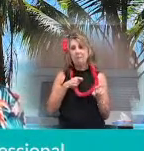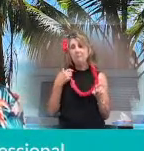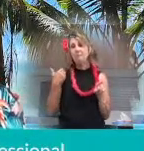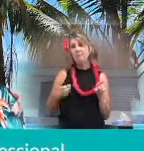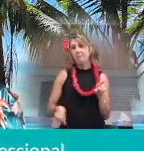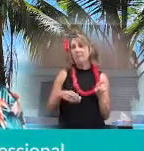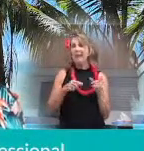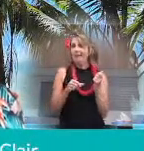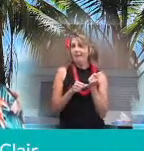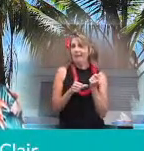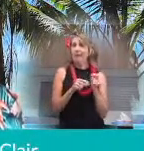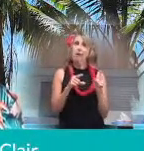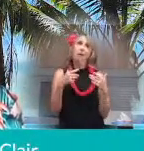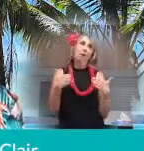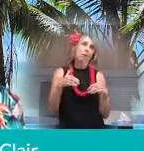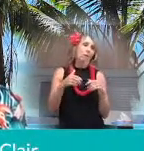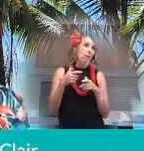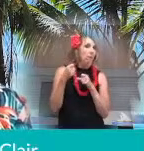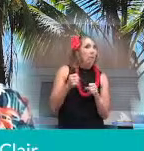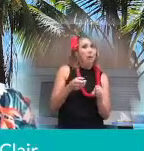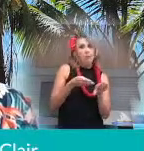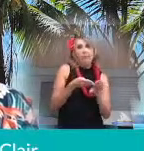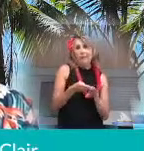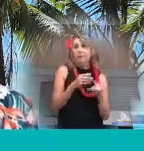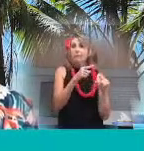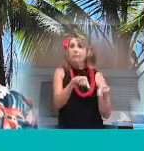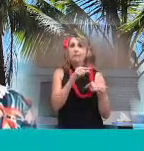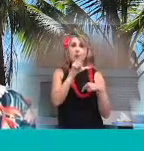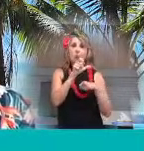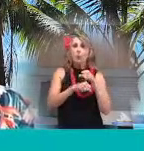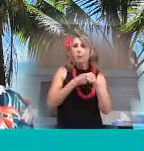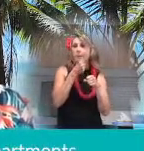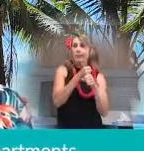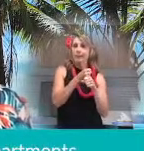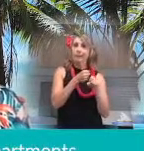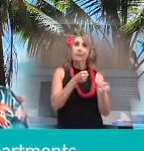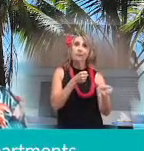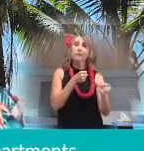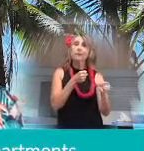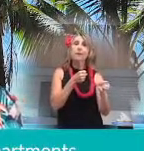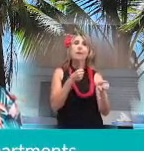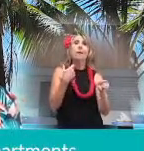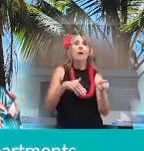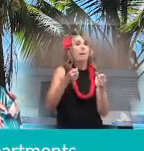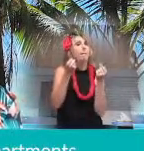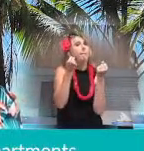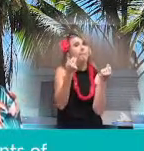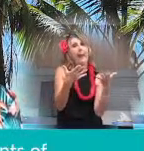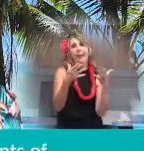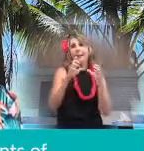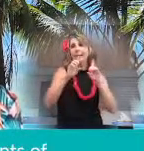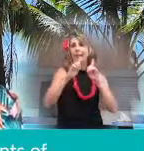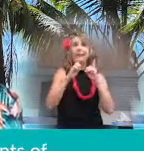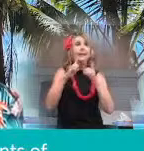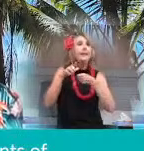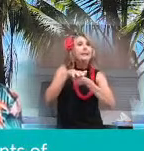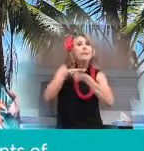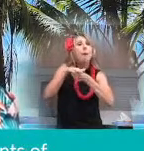consummate professional. In her 21 years with the St. Clair Catholic Board, she's worked in a number of departments and for